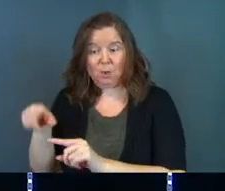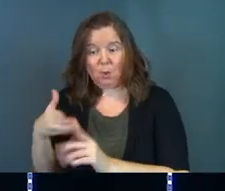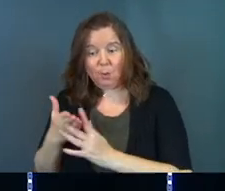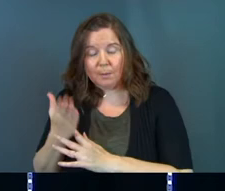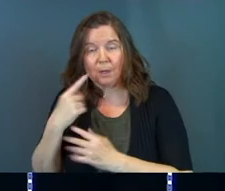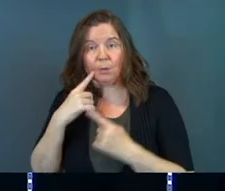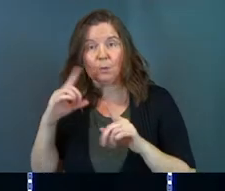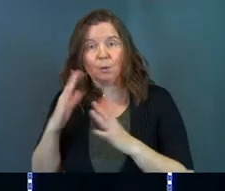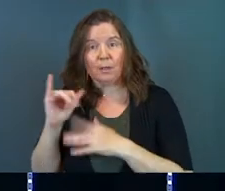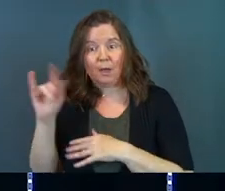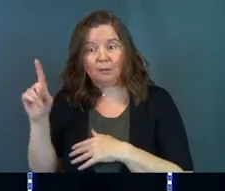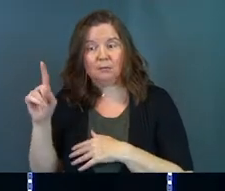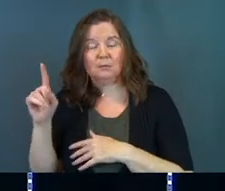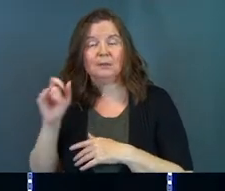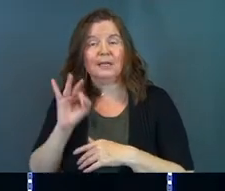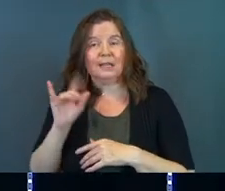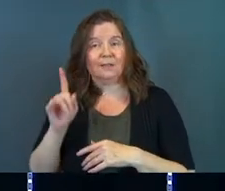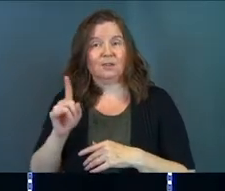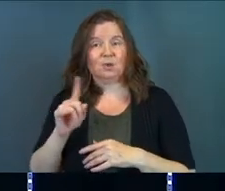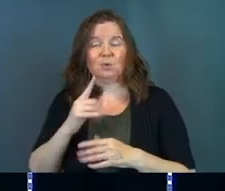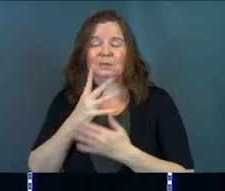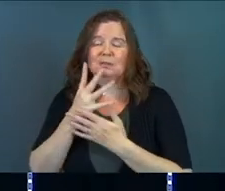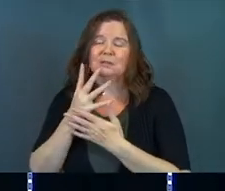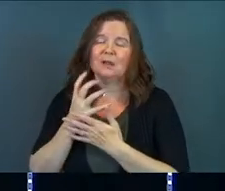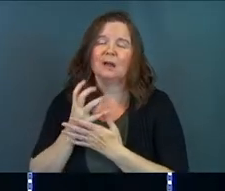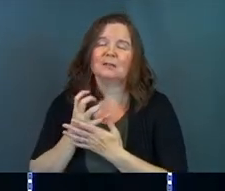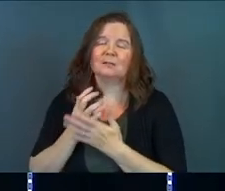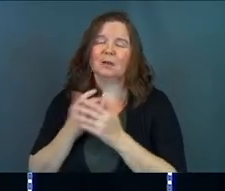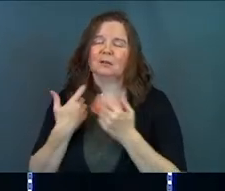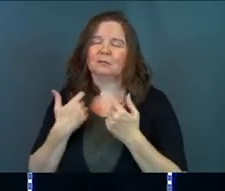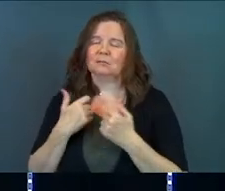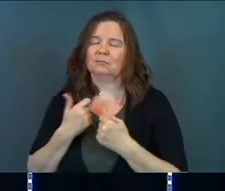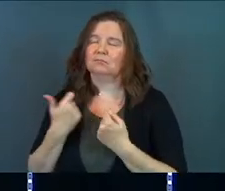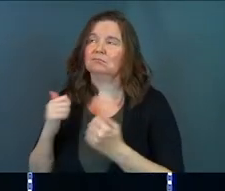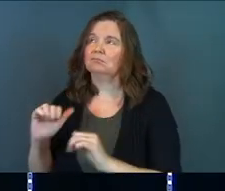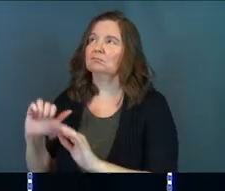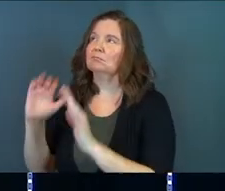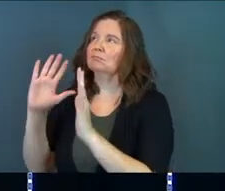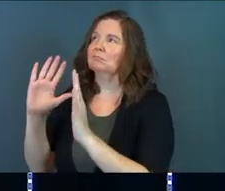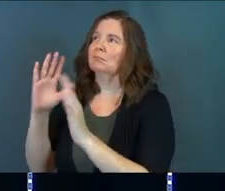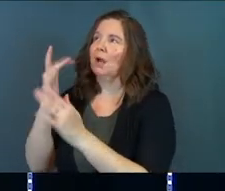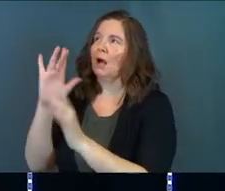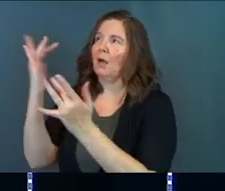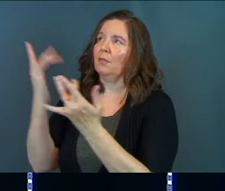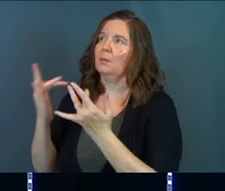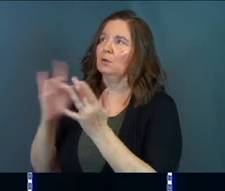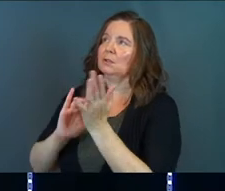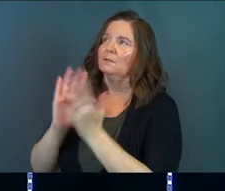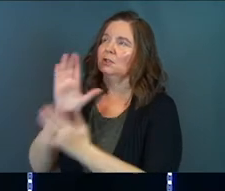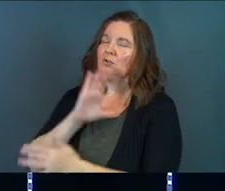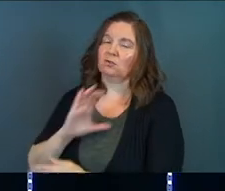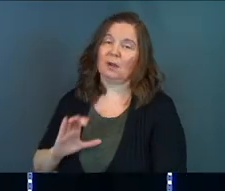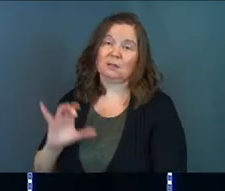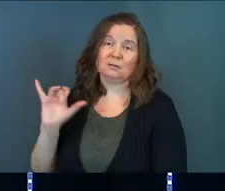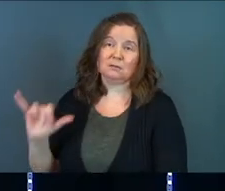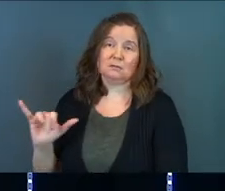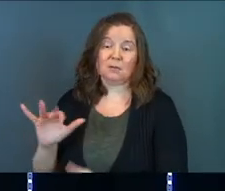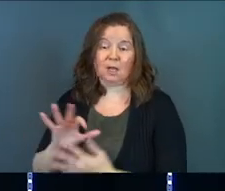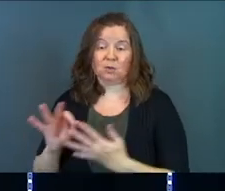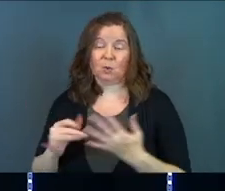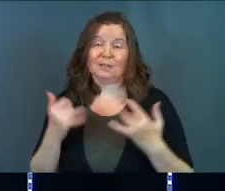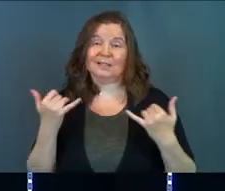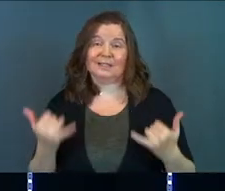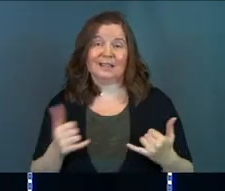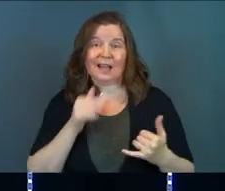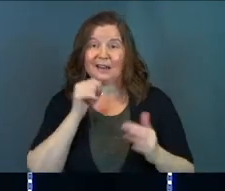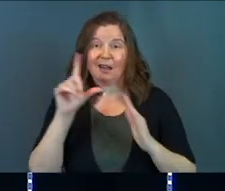way you make it through that judgment is if you desperately throw yourself on the mercy of Jesus Christ. And your choice is